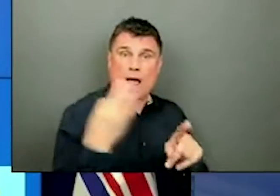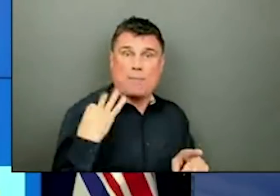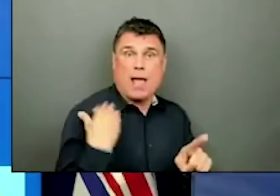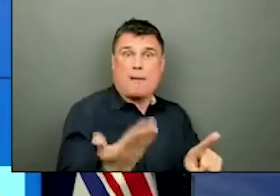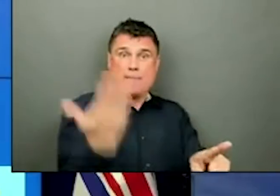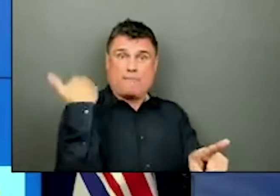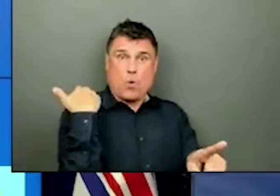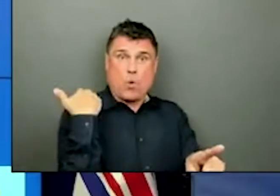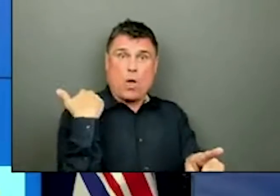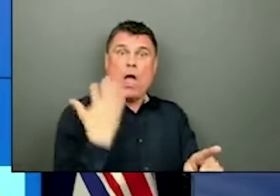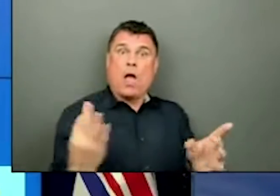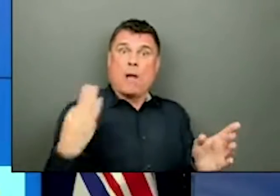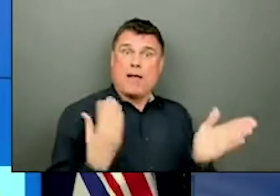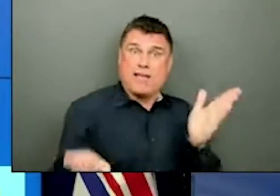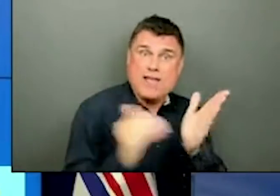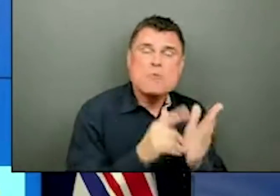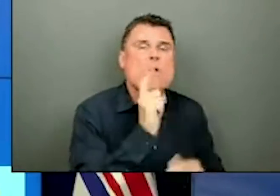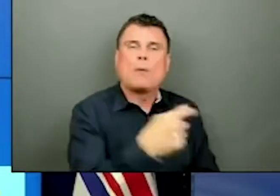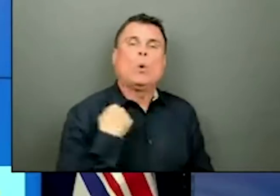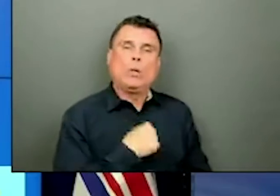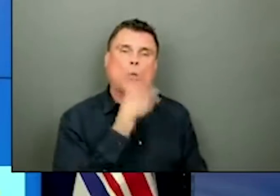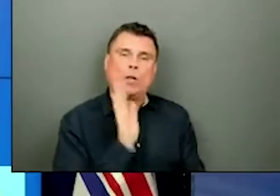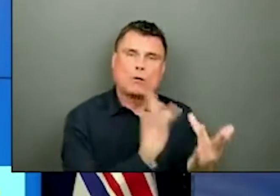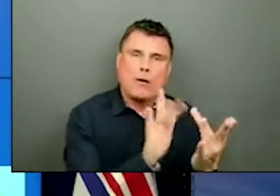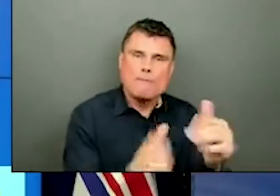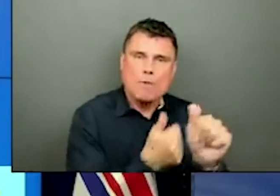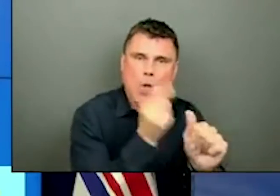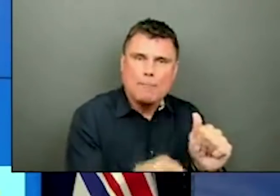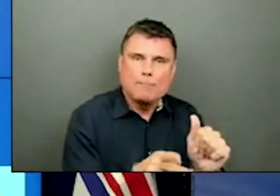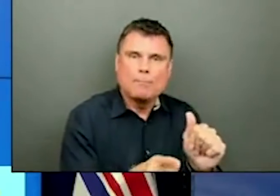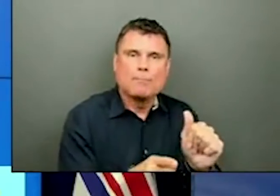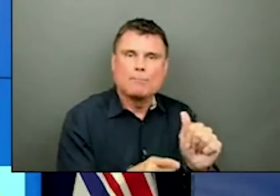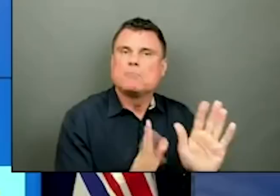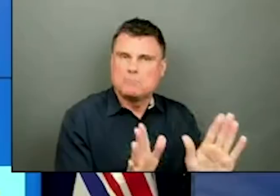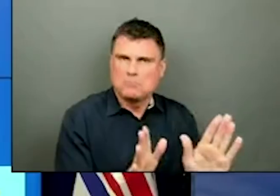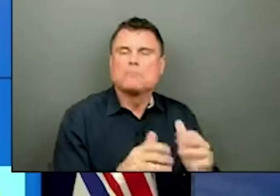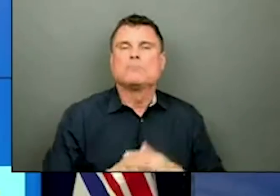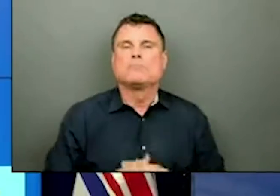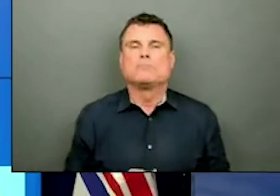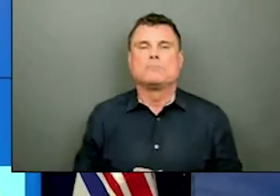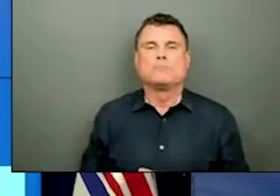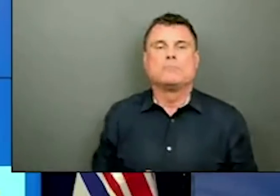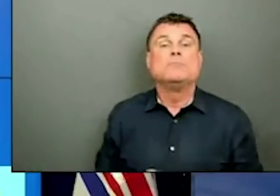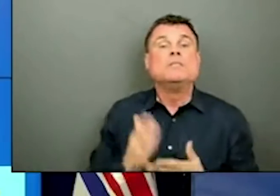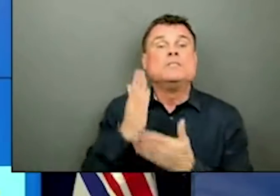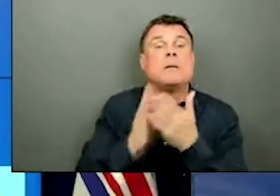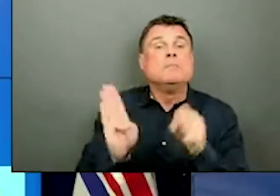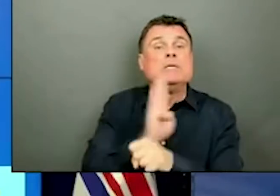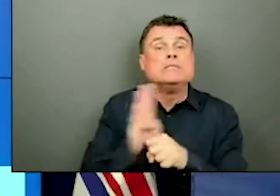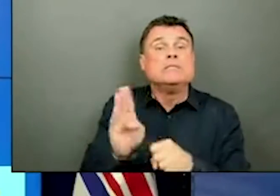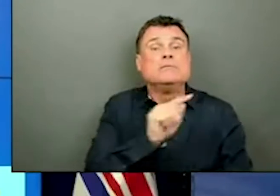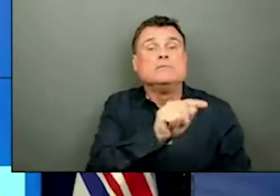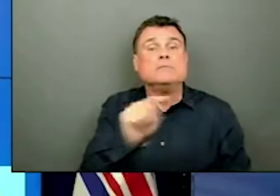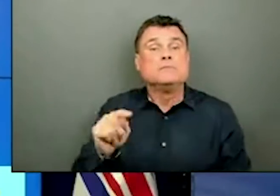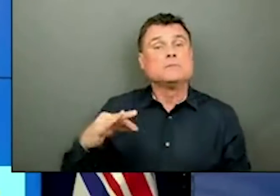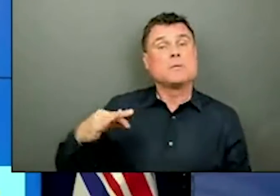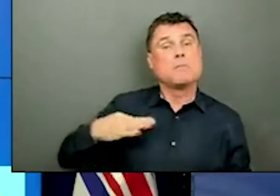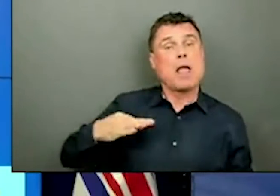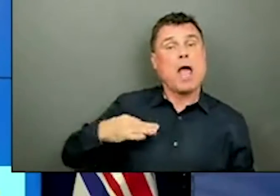that they have a need and they will not need to reapply. Even businesses that have applied for the Small and Business Recovery Grant